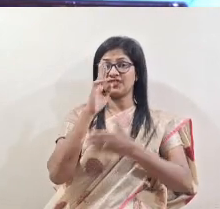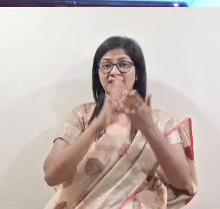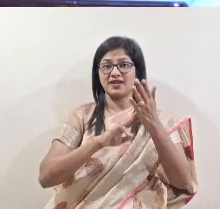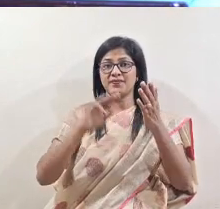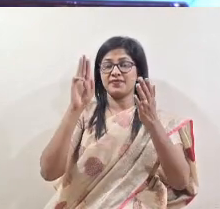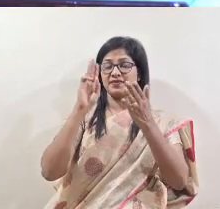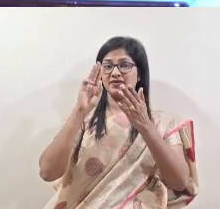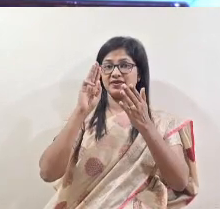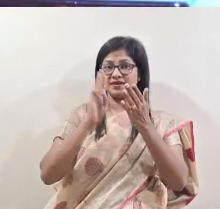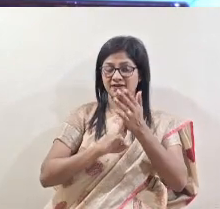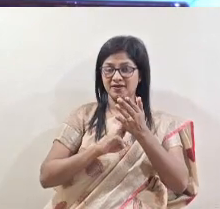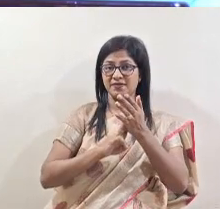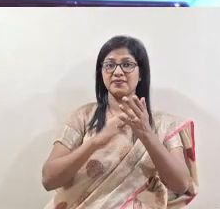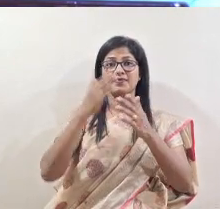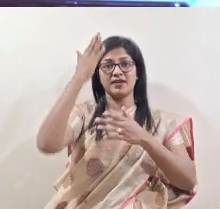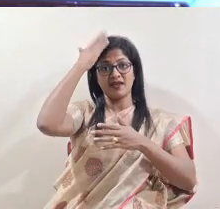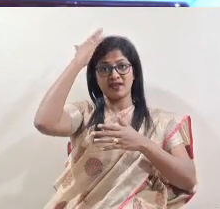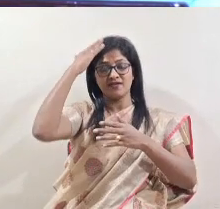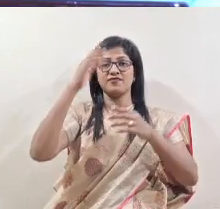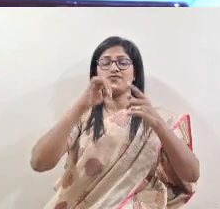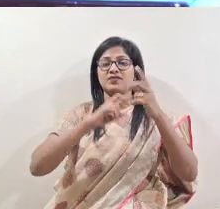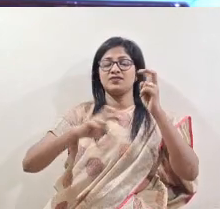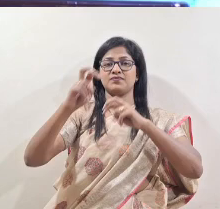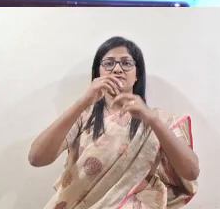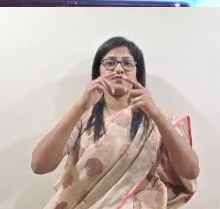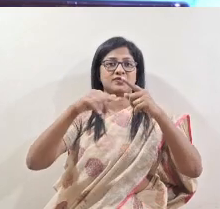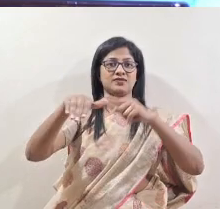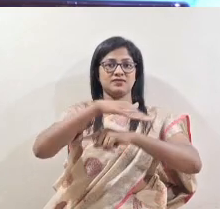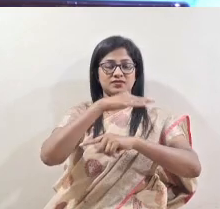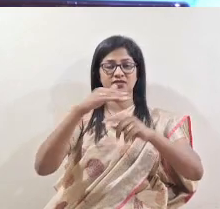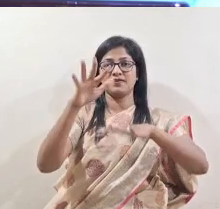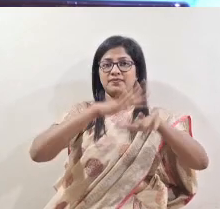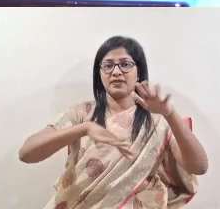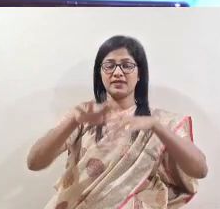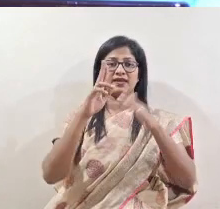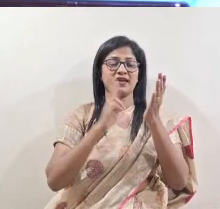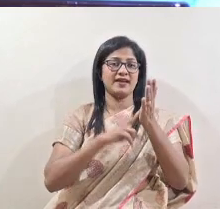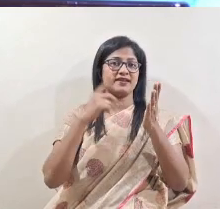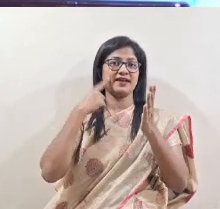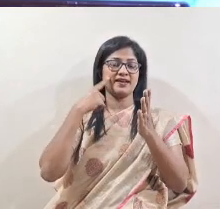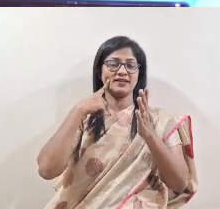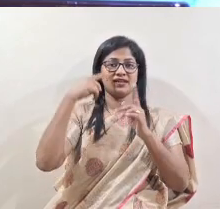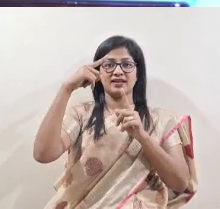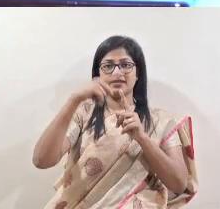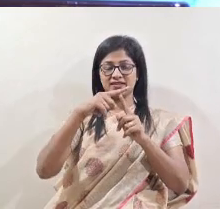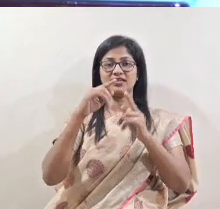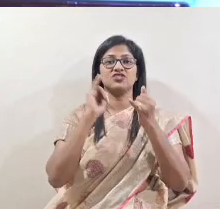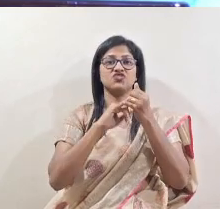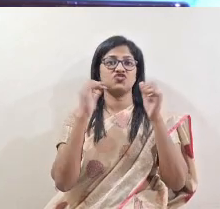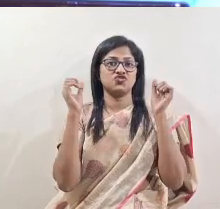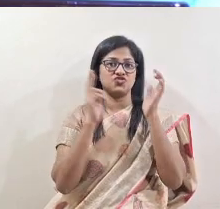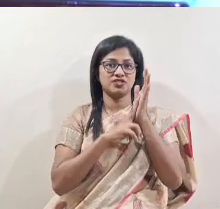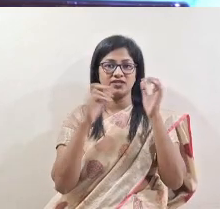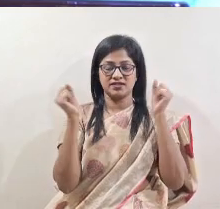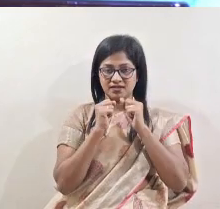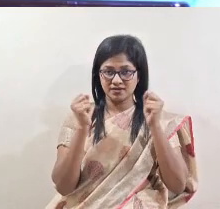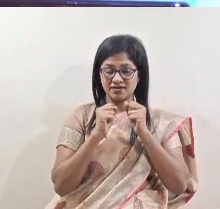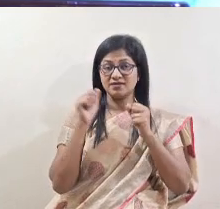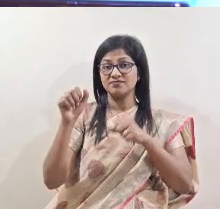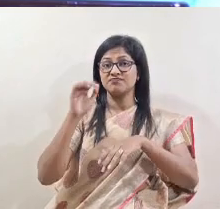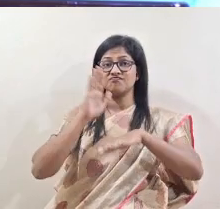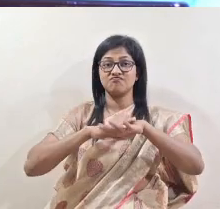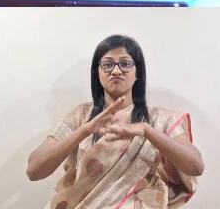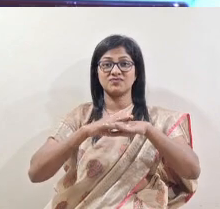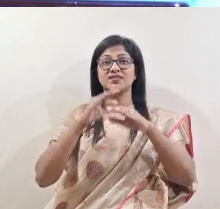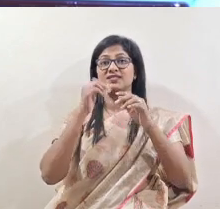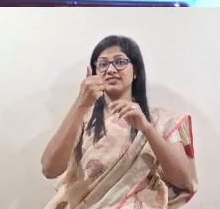Professor Mohammad Safi Mir is head of transportation engineering and planning in department in the NIT Srinagar. He